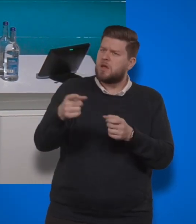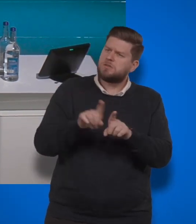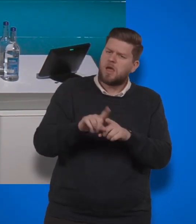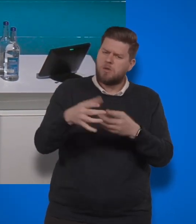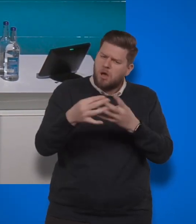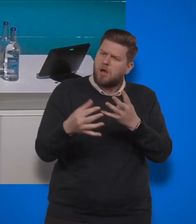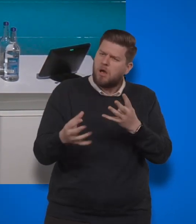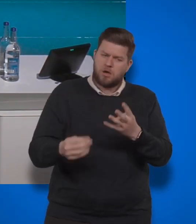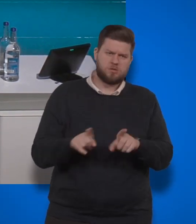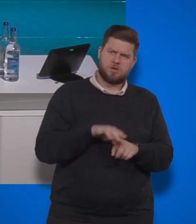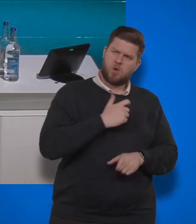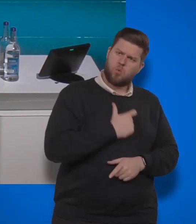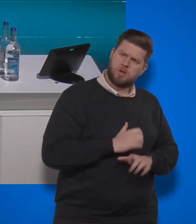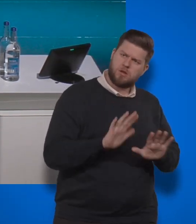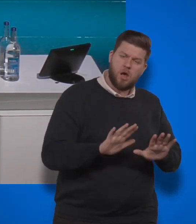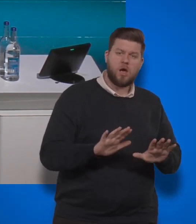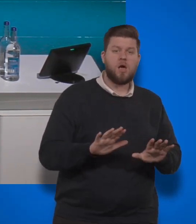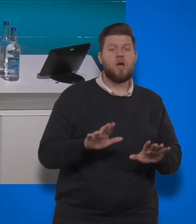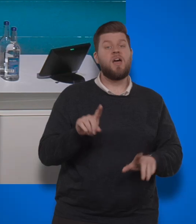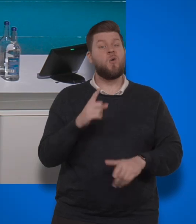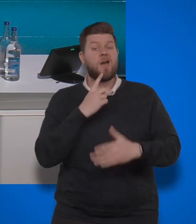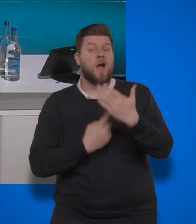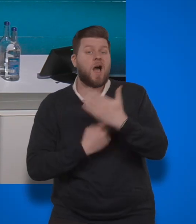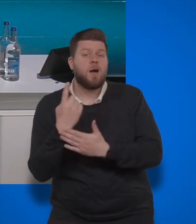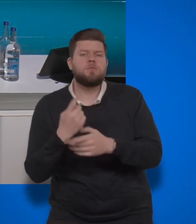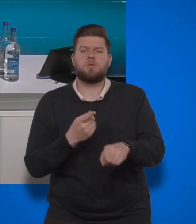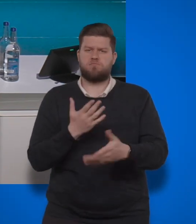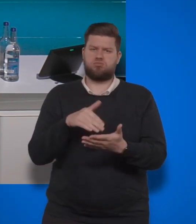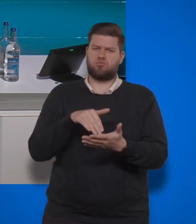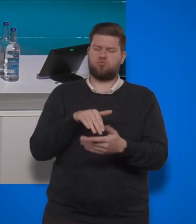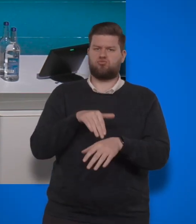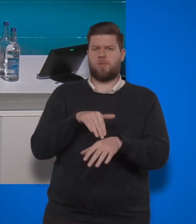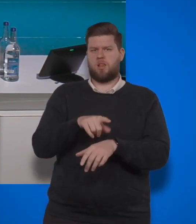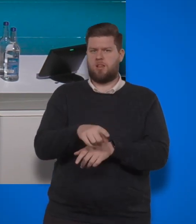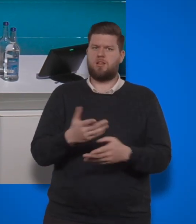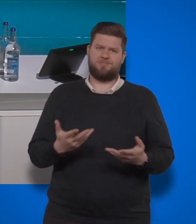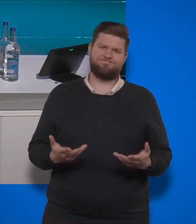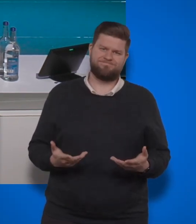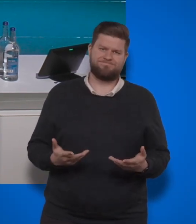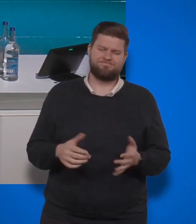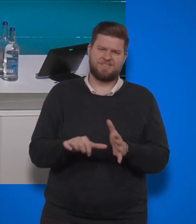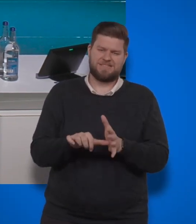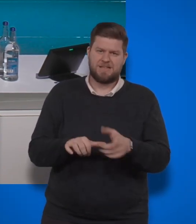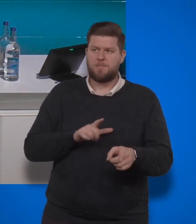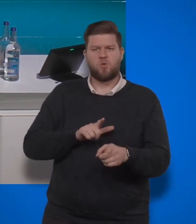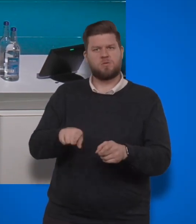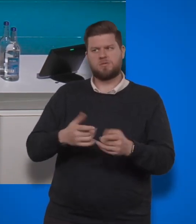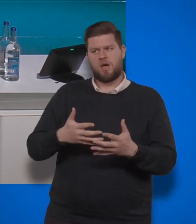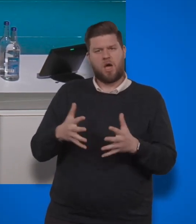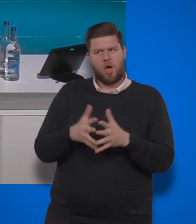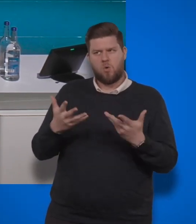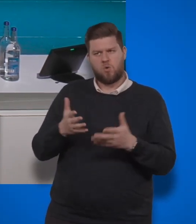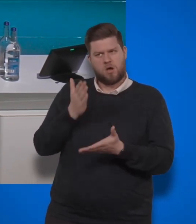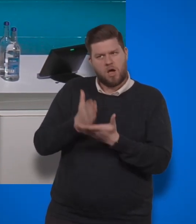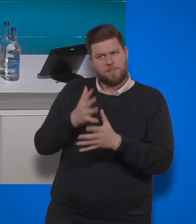agent. And then we're in trouble because there is no test for